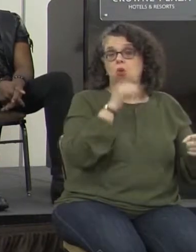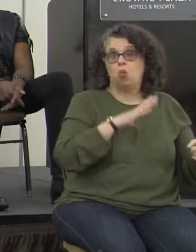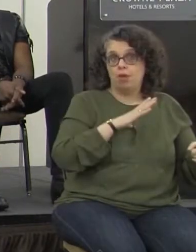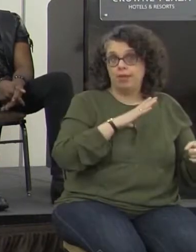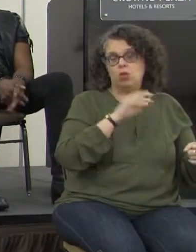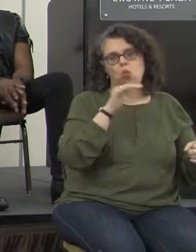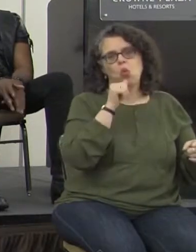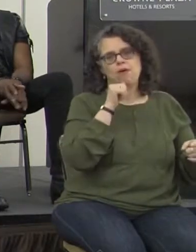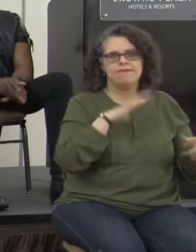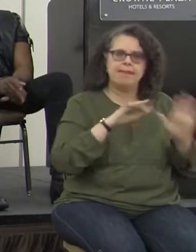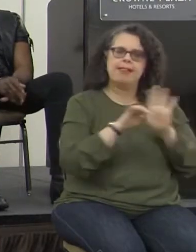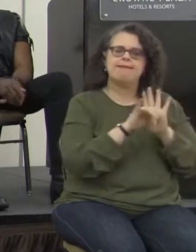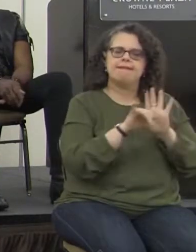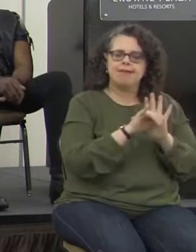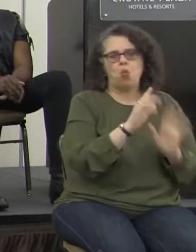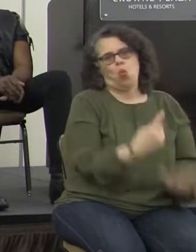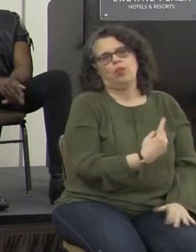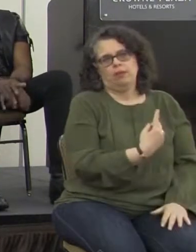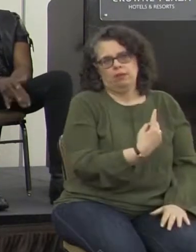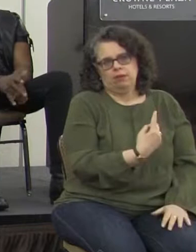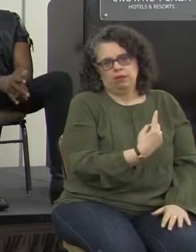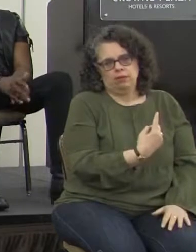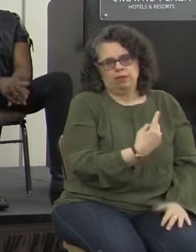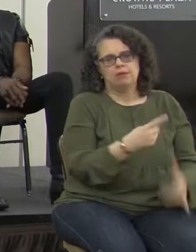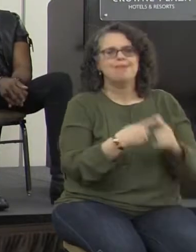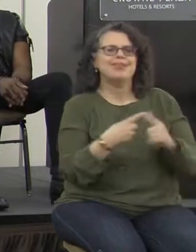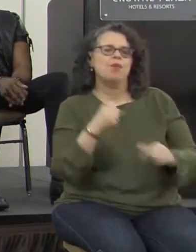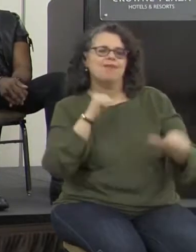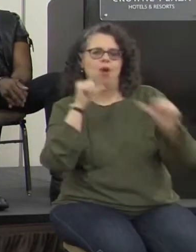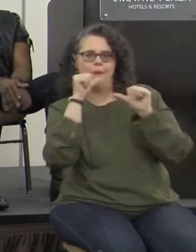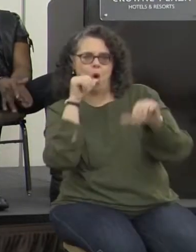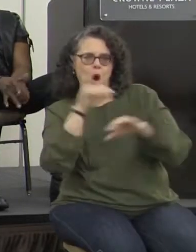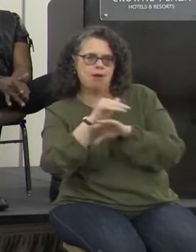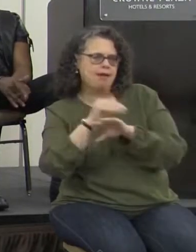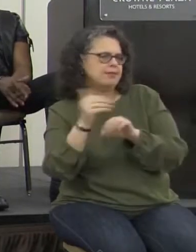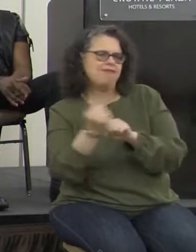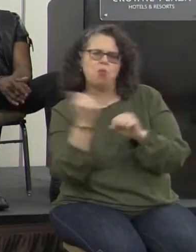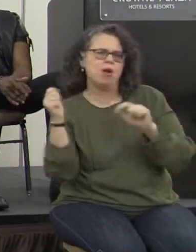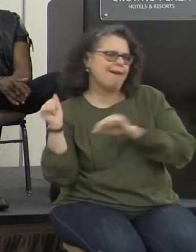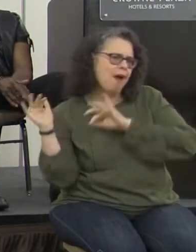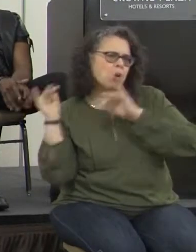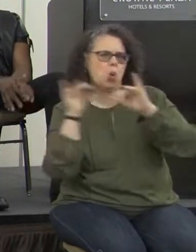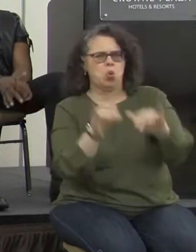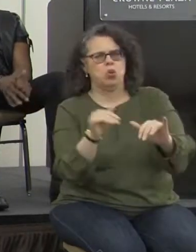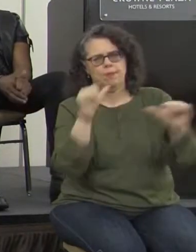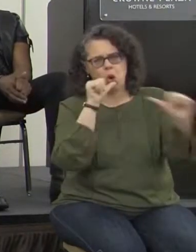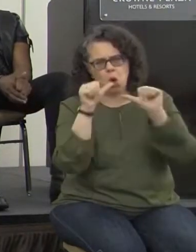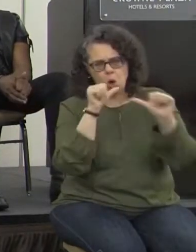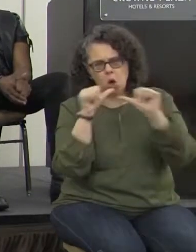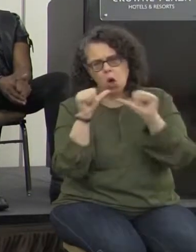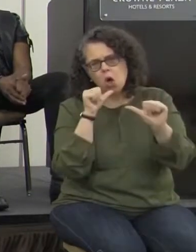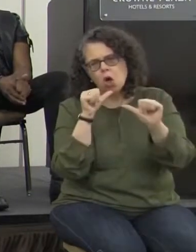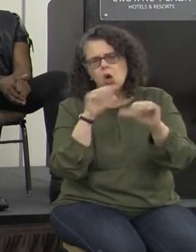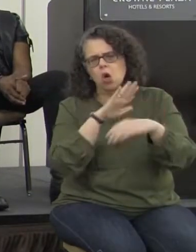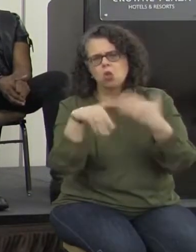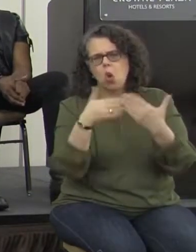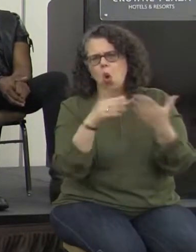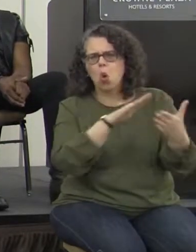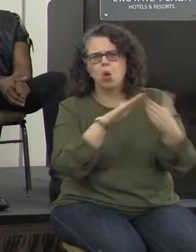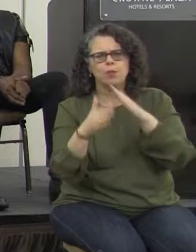female identified only. Then we have our bar nights that are open to everyone, our entire community,